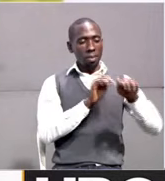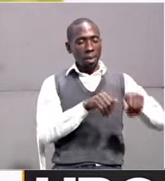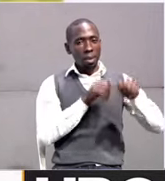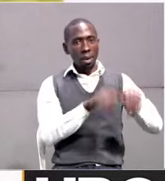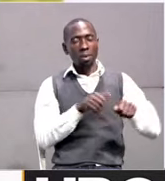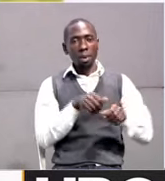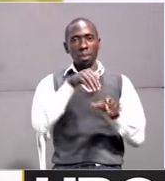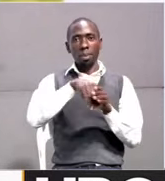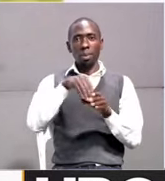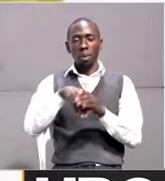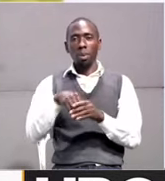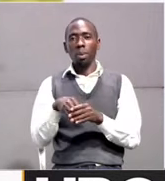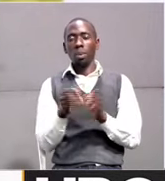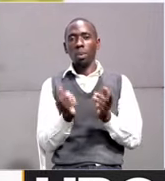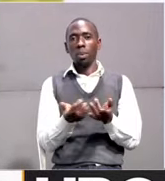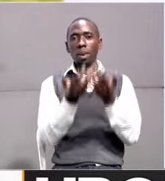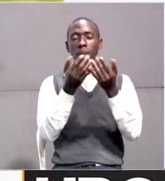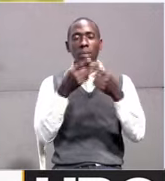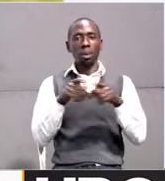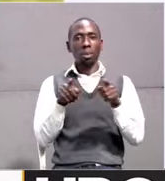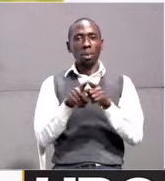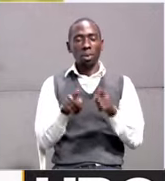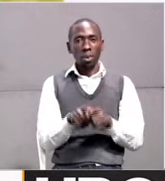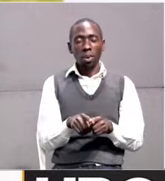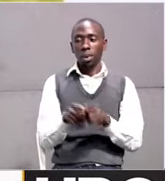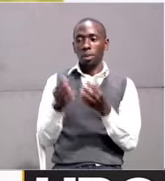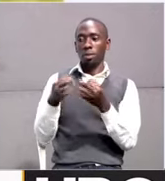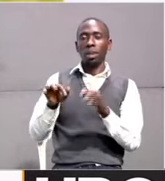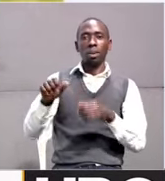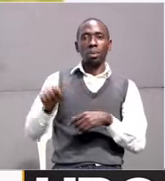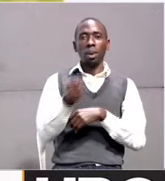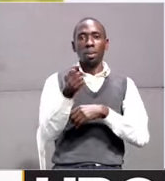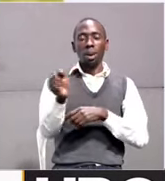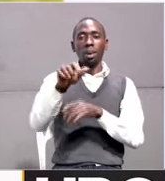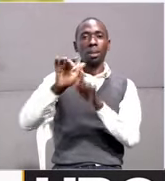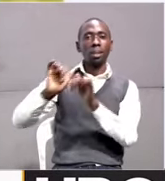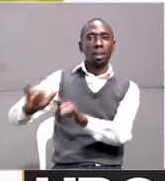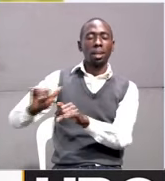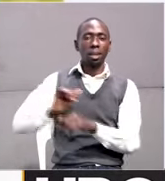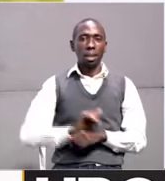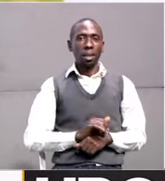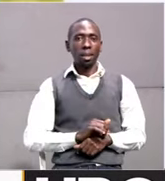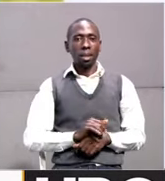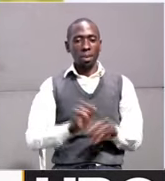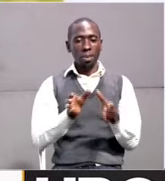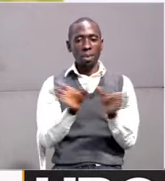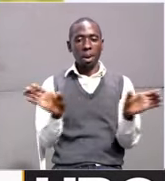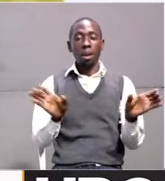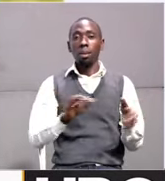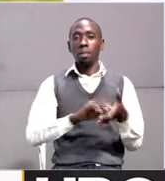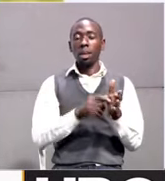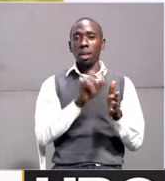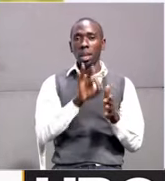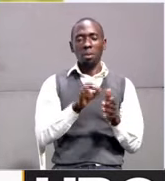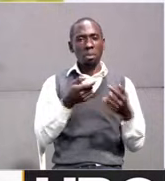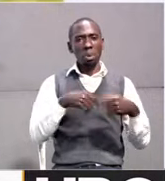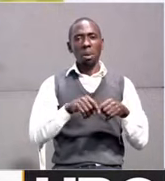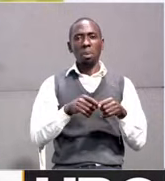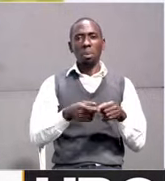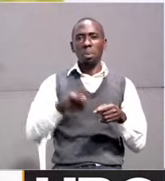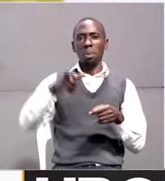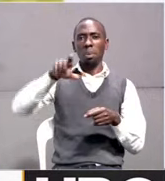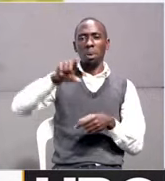but you also keep the other free range. And then we shall see. Even if we don't go up to 6,000 cows